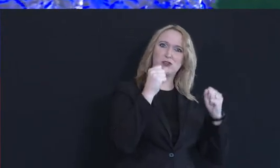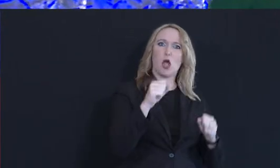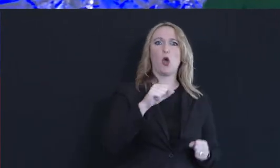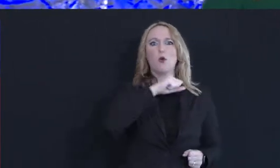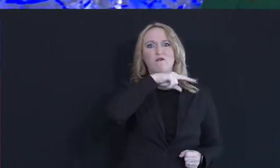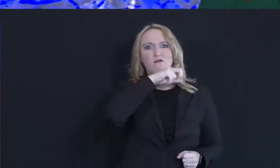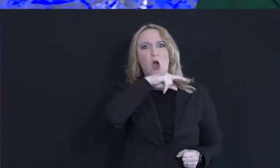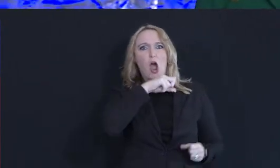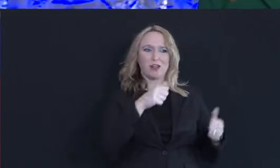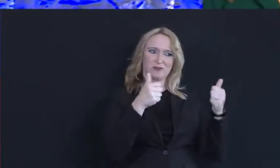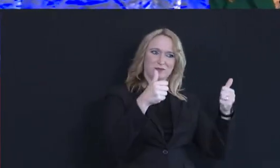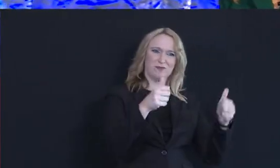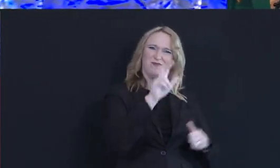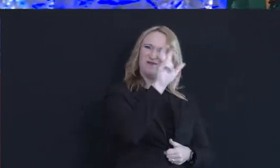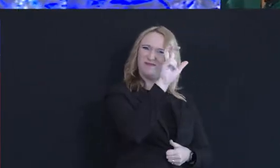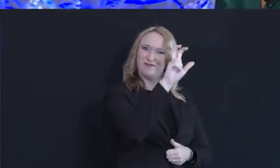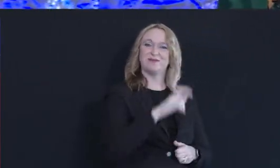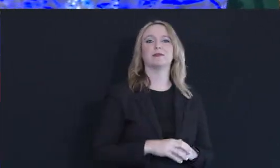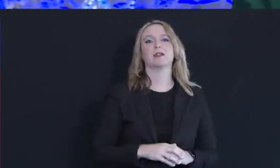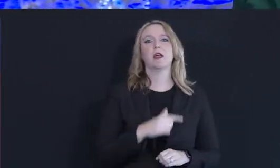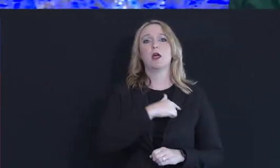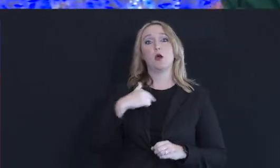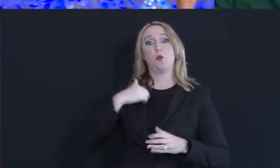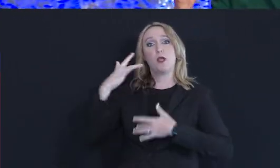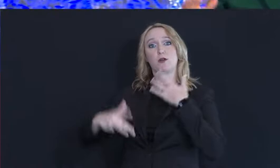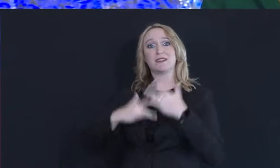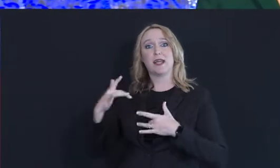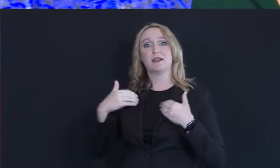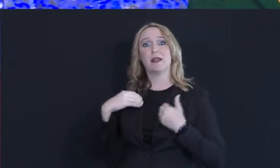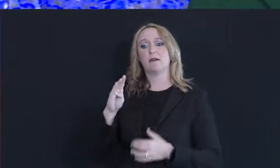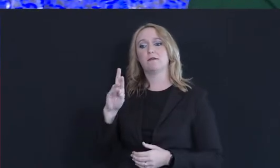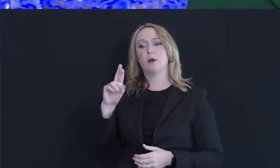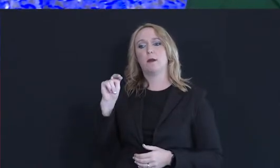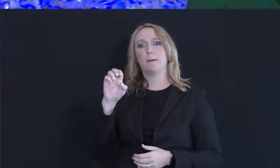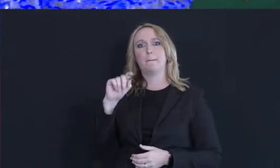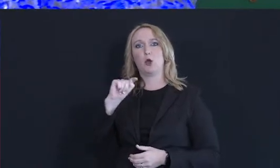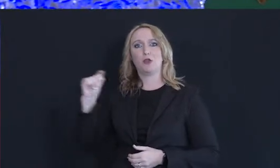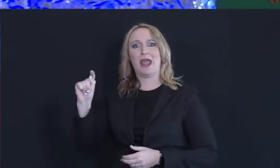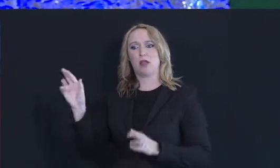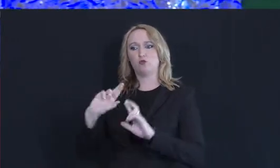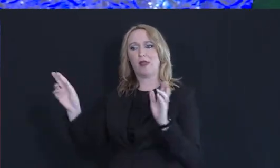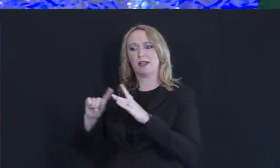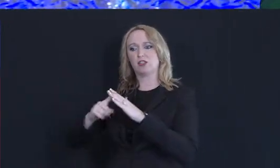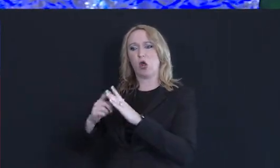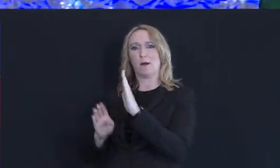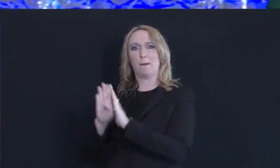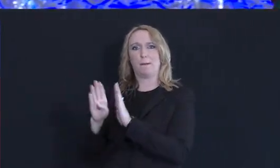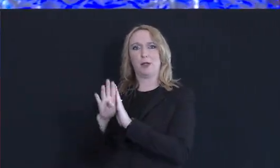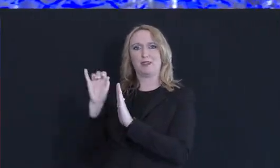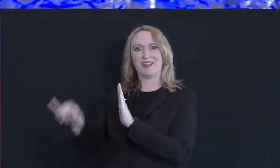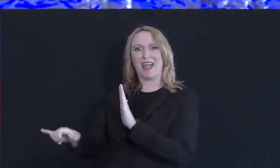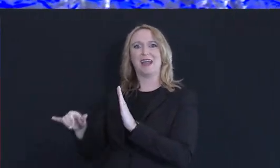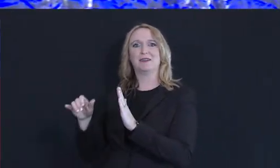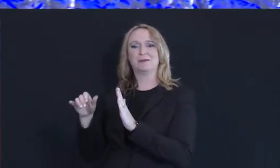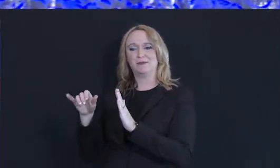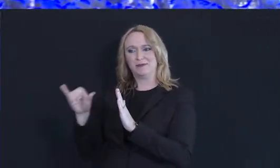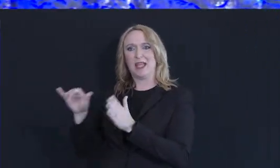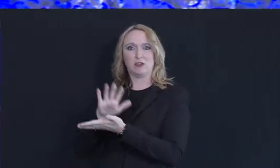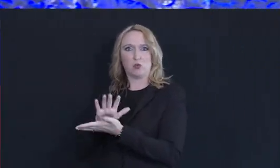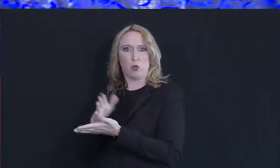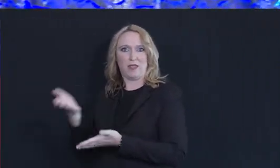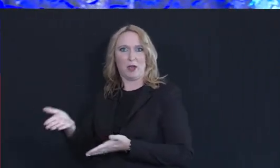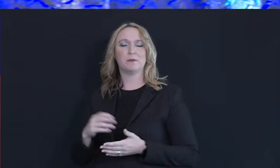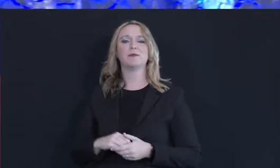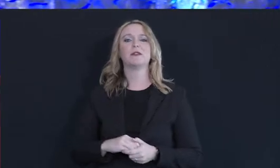and we were incredibly excited to break down on the Burnett School of Medicine at TCU and the latest announcement that I'm thrilled that I get to share with you